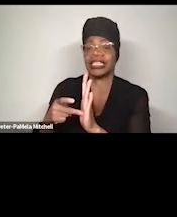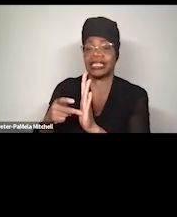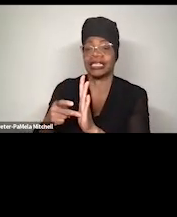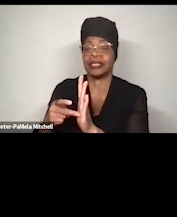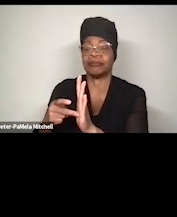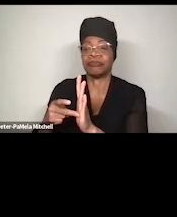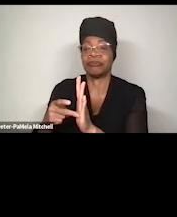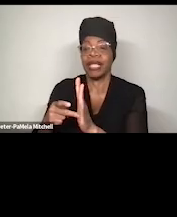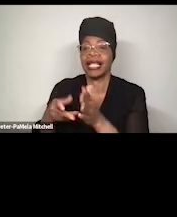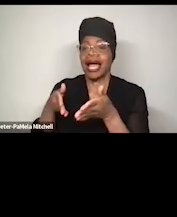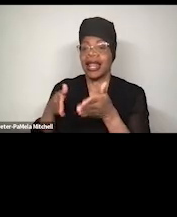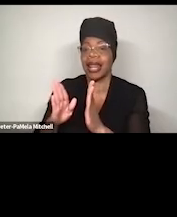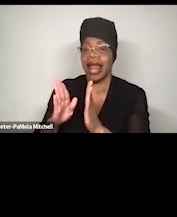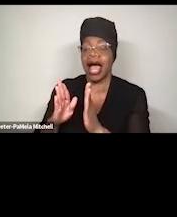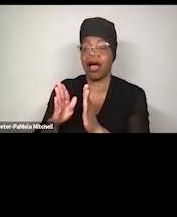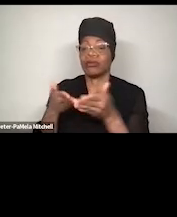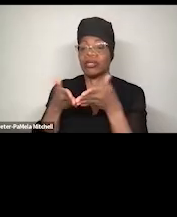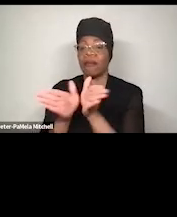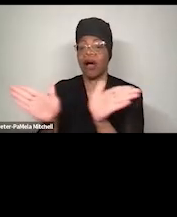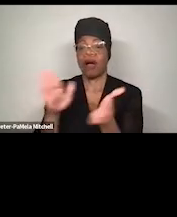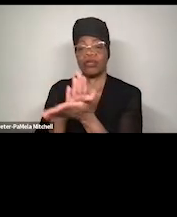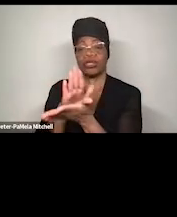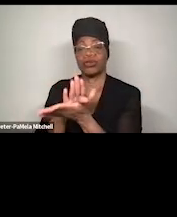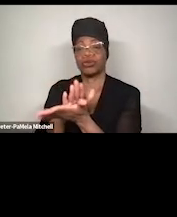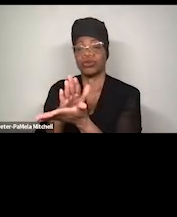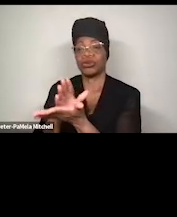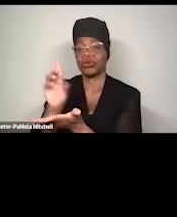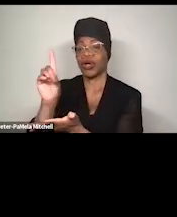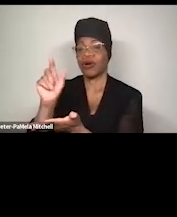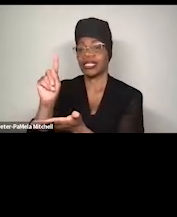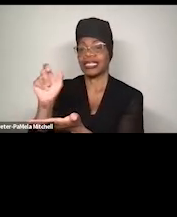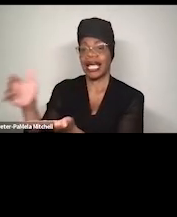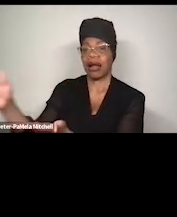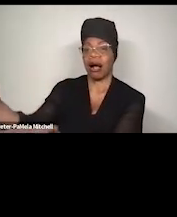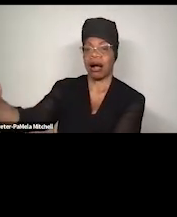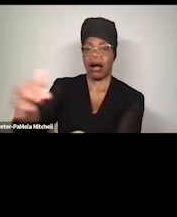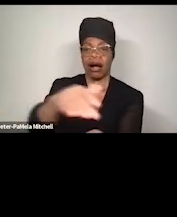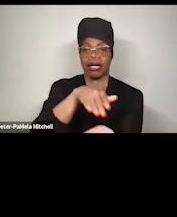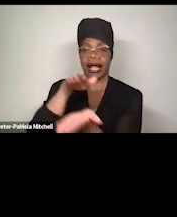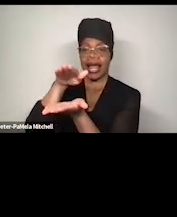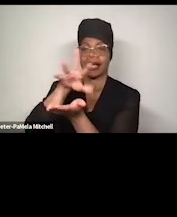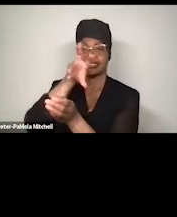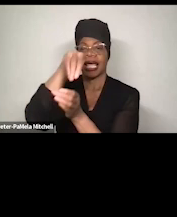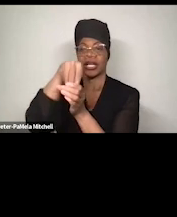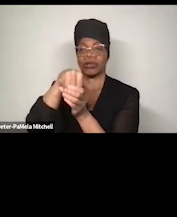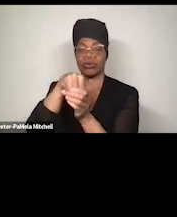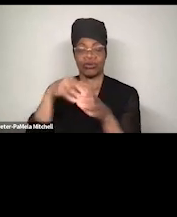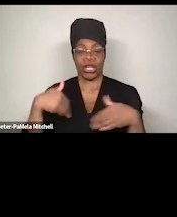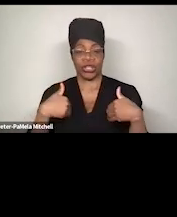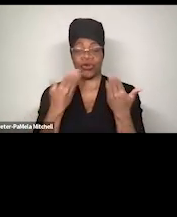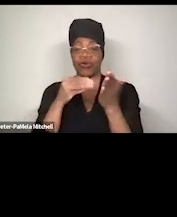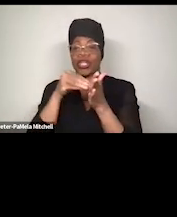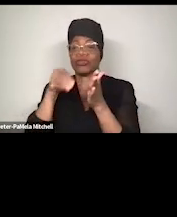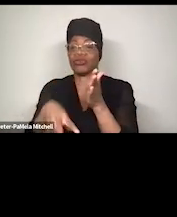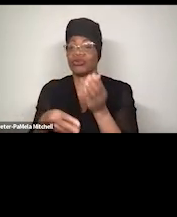that allows public schools to collect data around student needs, including youth and students experiencing homelessness. It's a